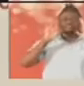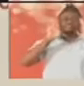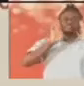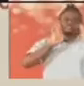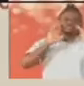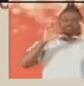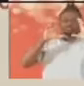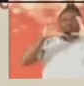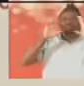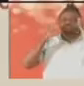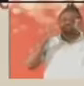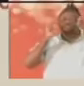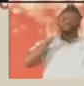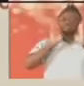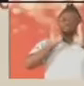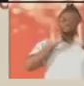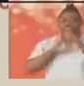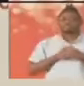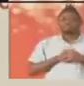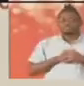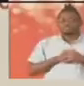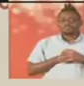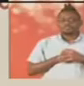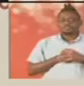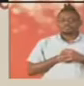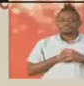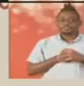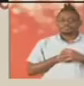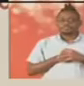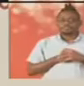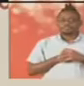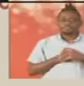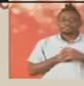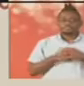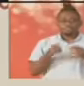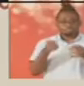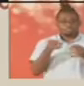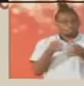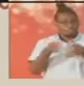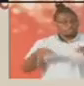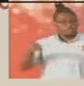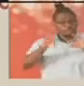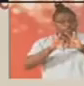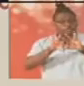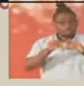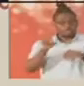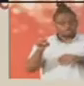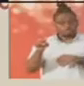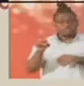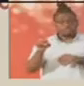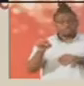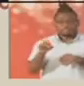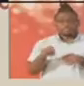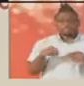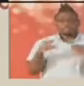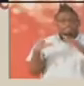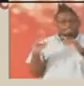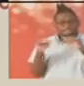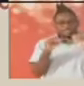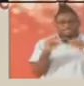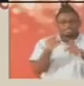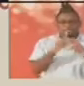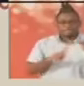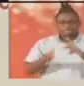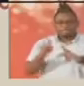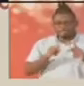nose, sealed hair, and then under the chin. So that's very important. We've seen situations where in meetings sometimes people keep pulling their mask